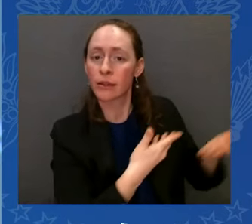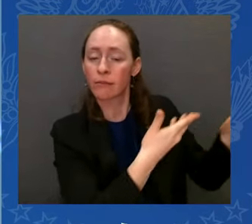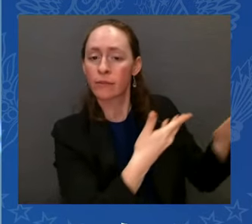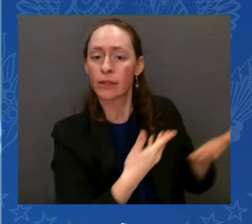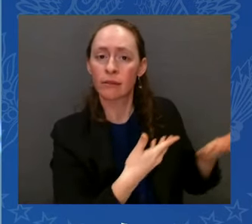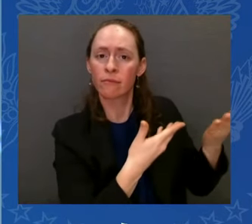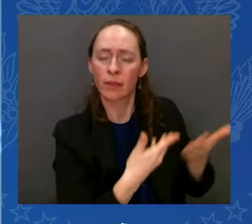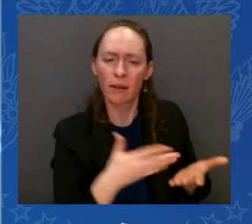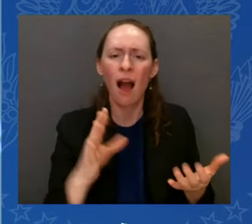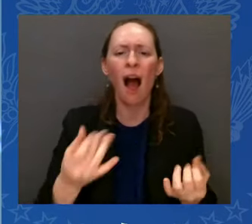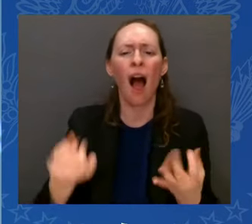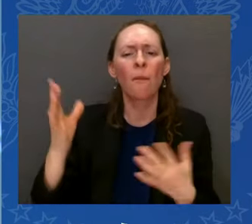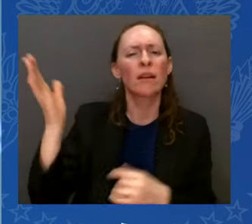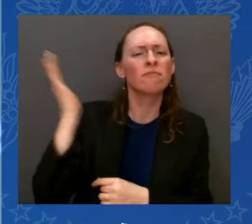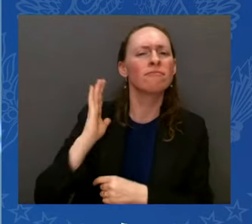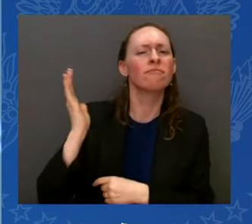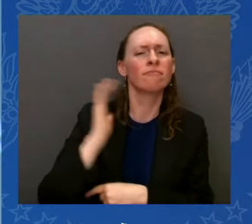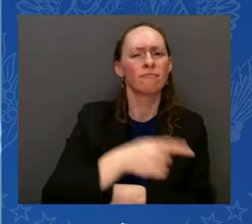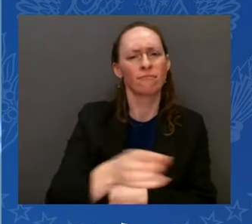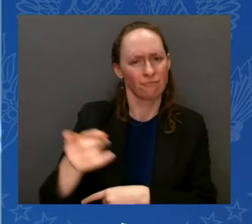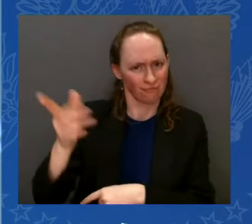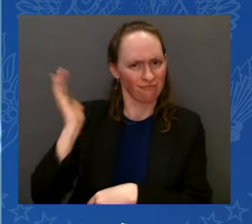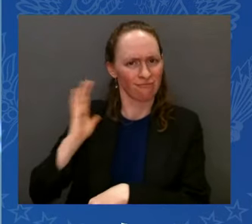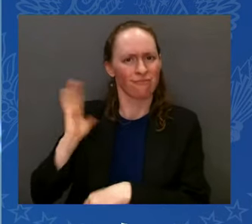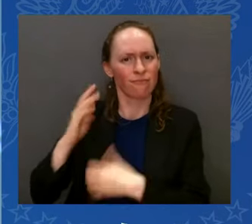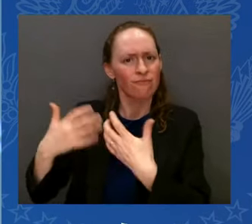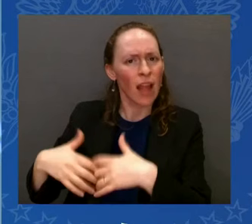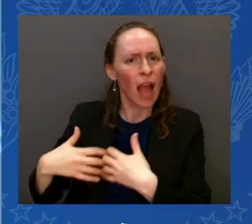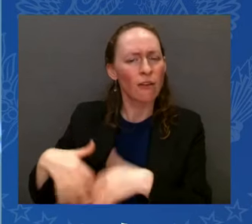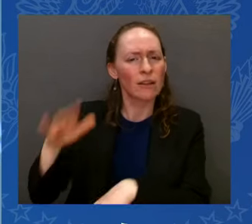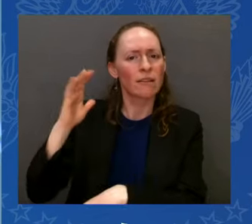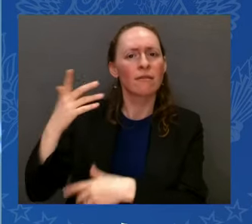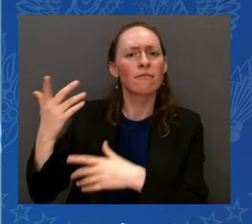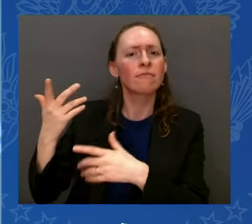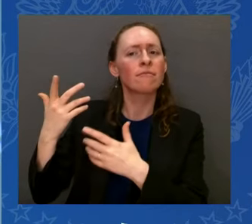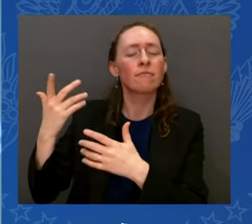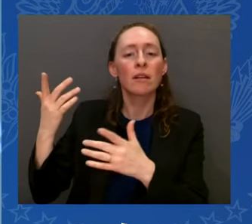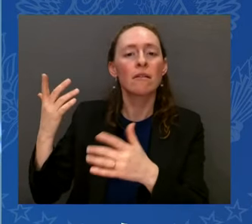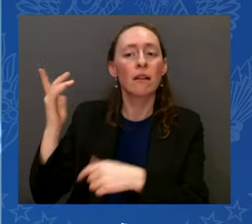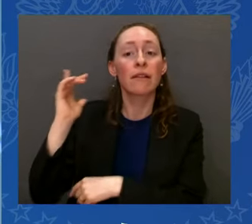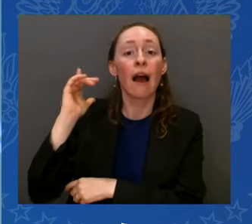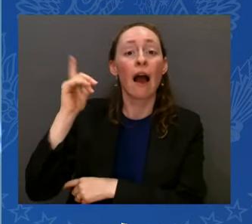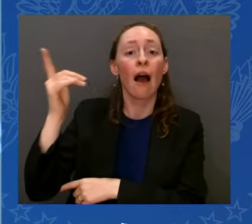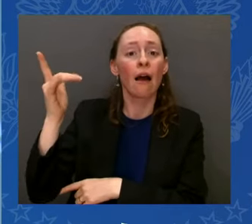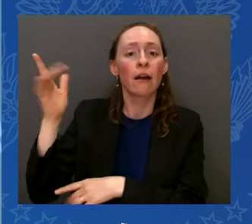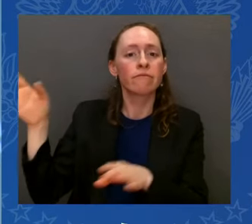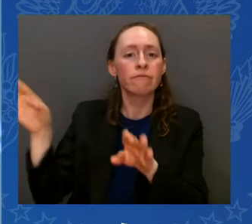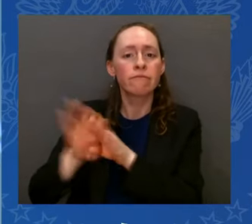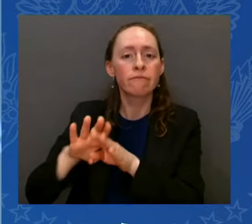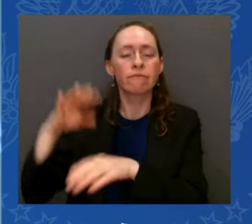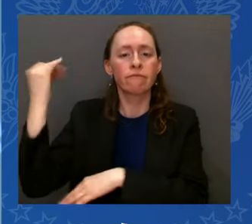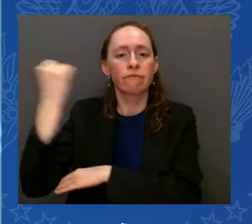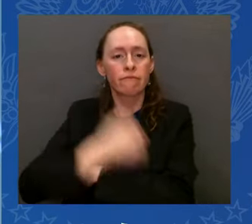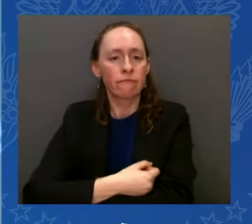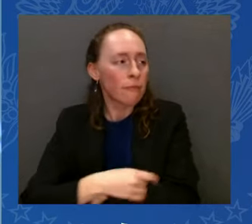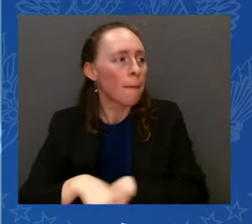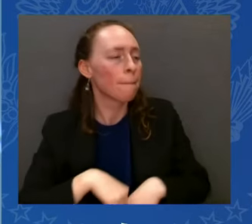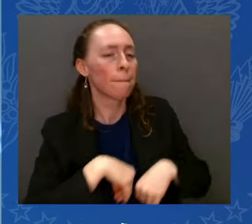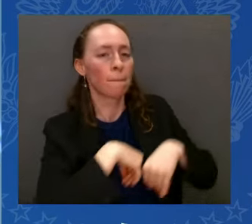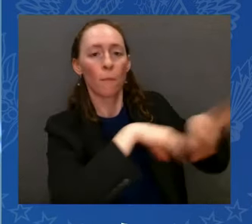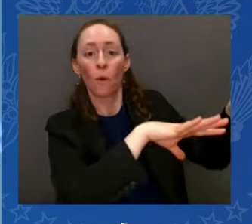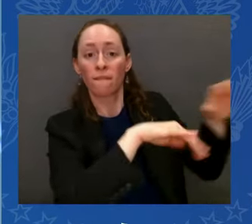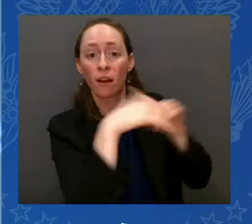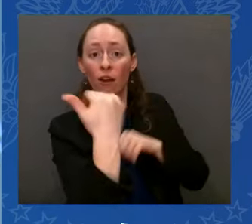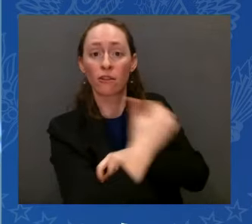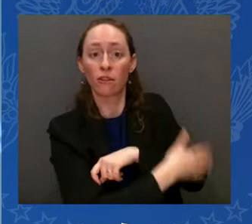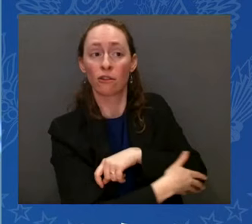everything got lost? It just picked up and took off overseas. What happens? It leaves the community